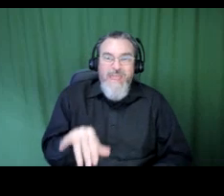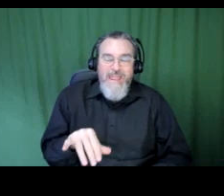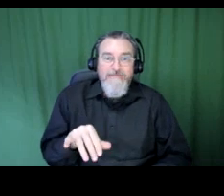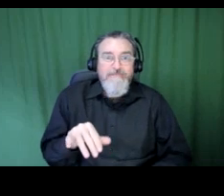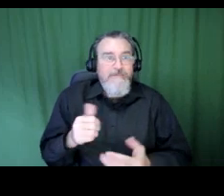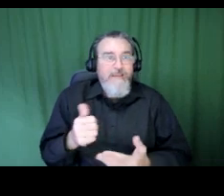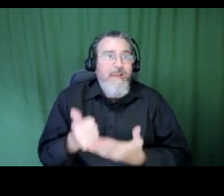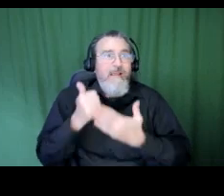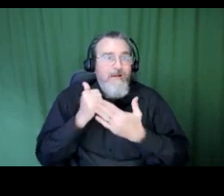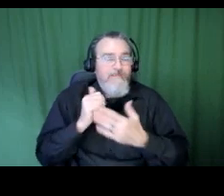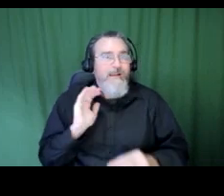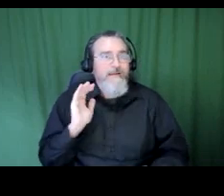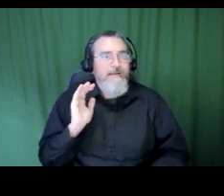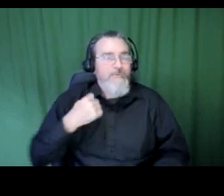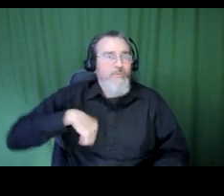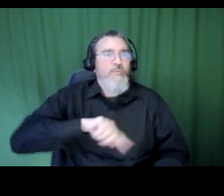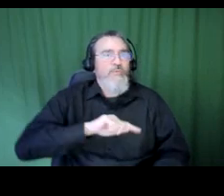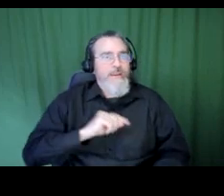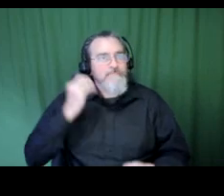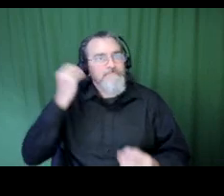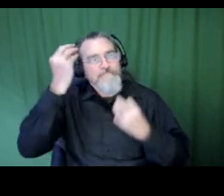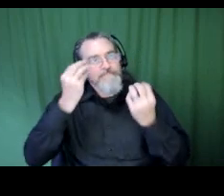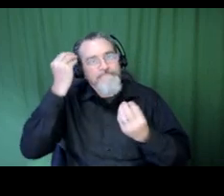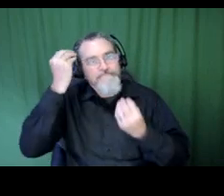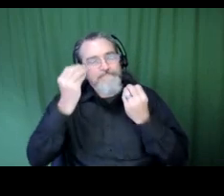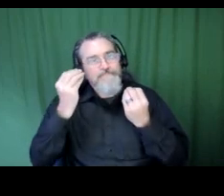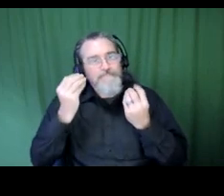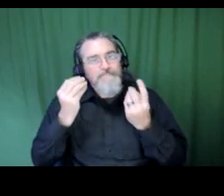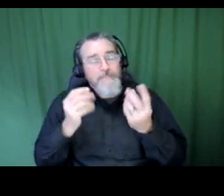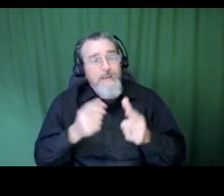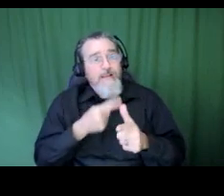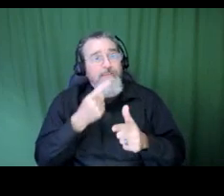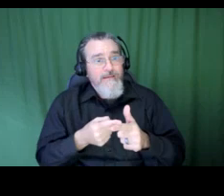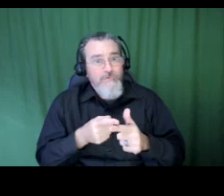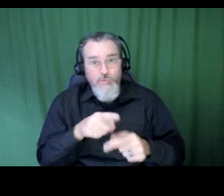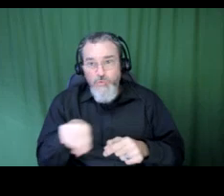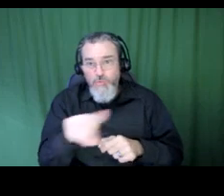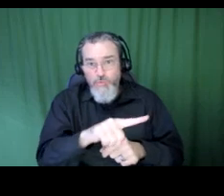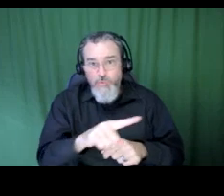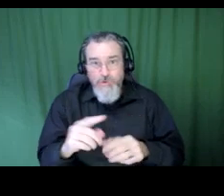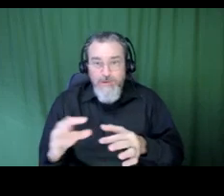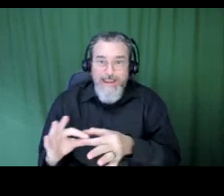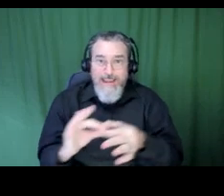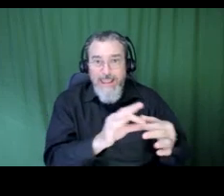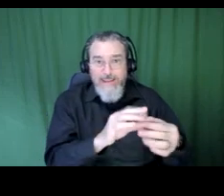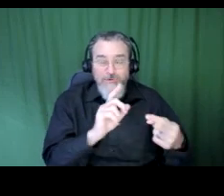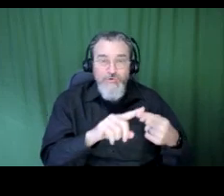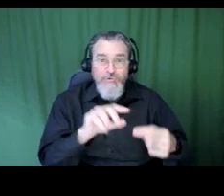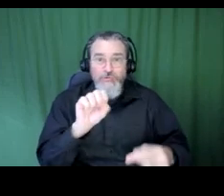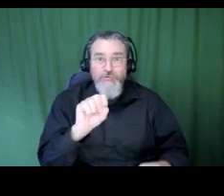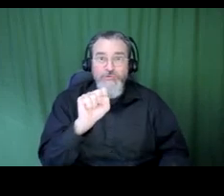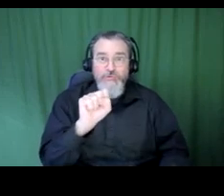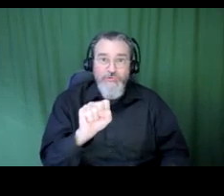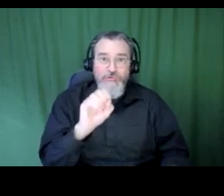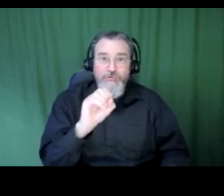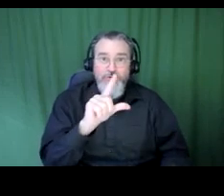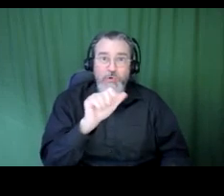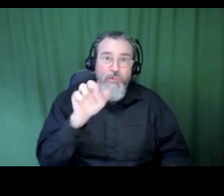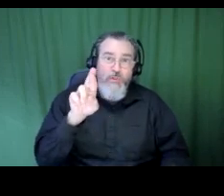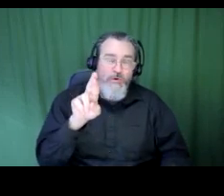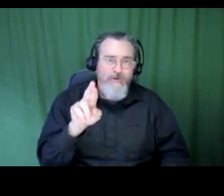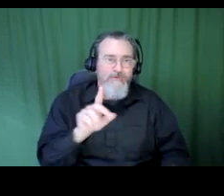that. And simultaneously, for those who are connected to solar, you might know that the solar industry had entered a very